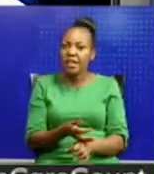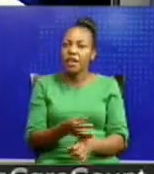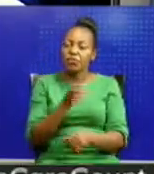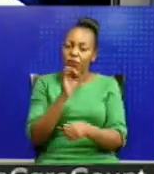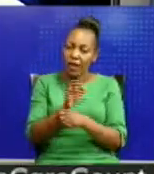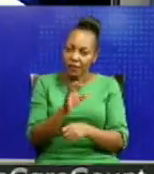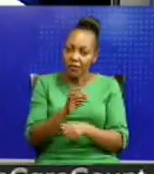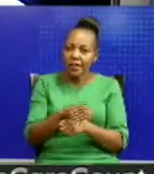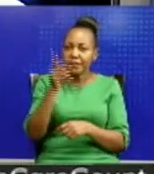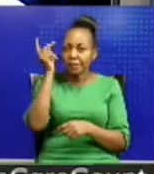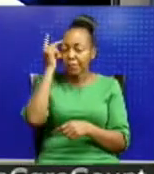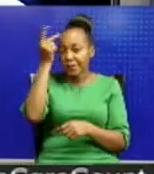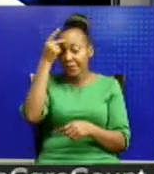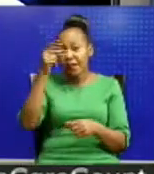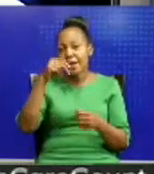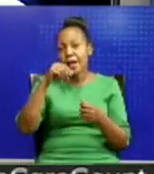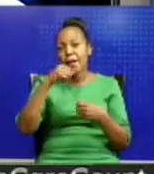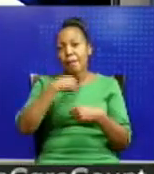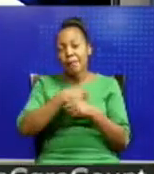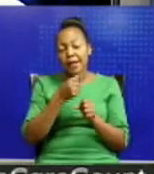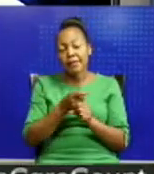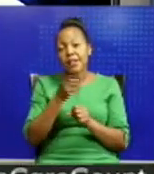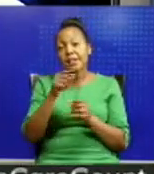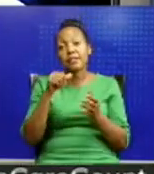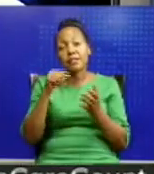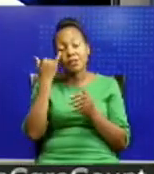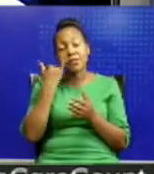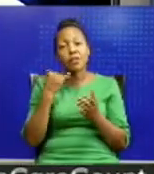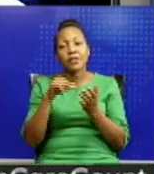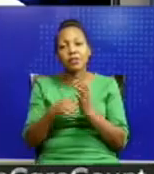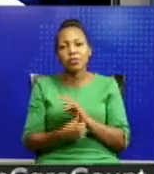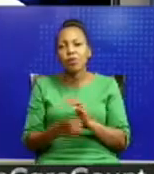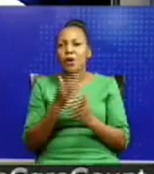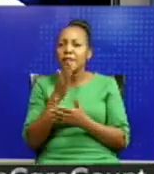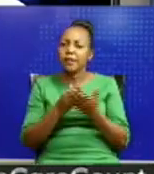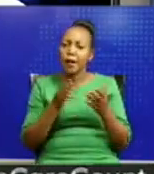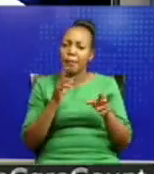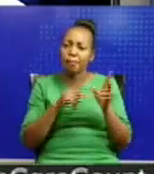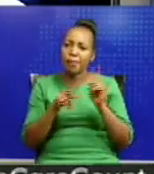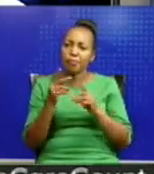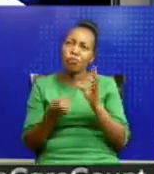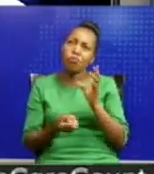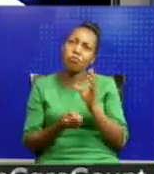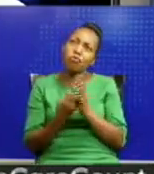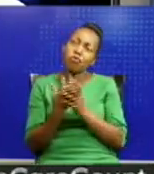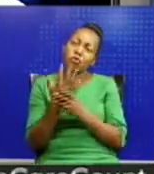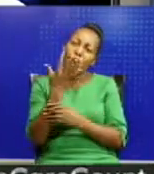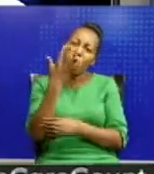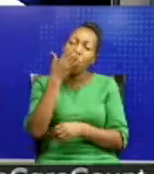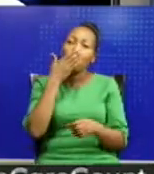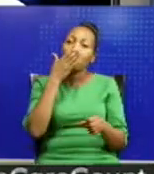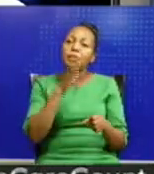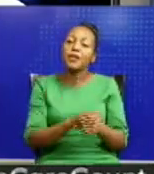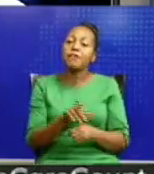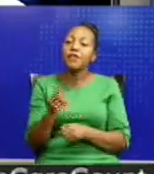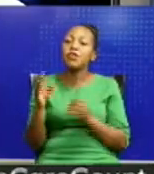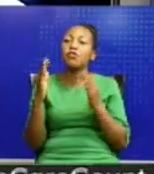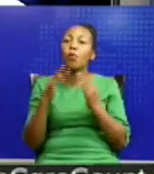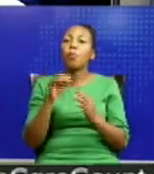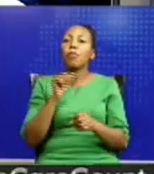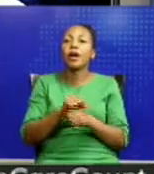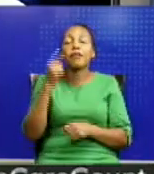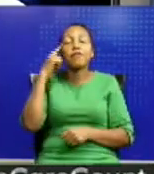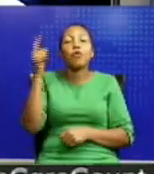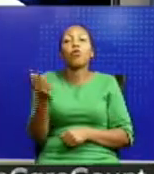policymakers that this is an issue, because some of the policymakers are brought up or are socialized to believe that this is not their